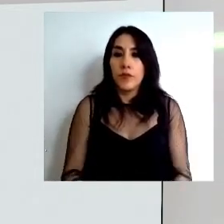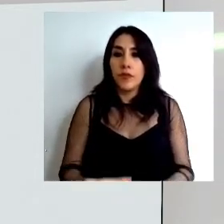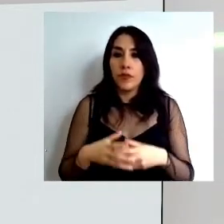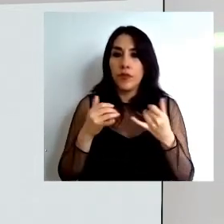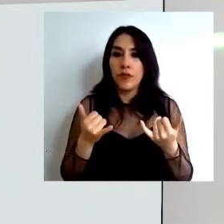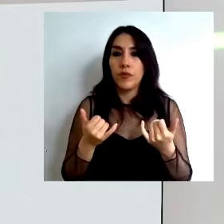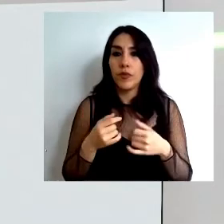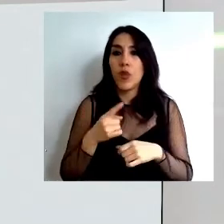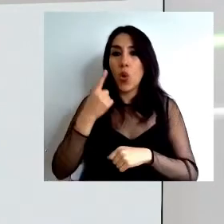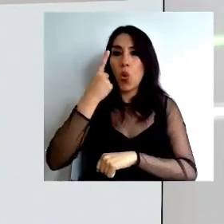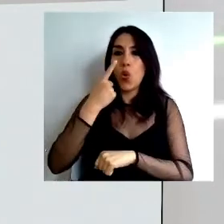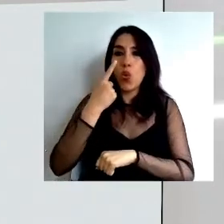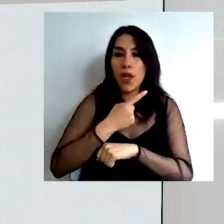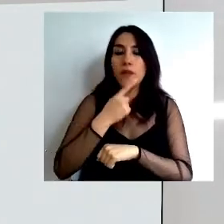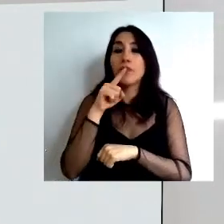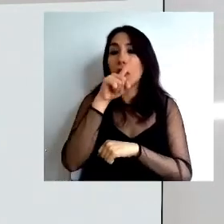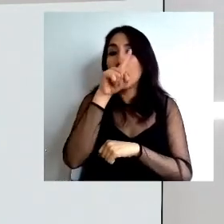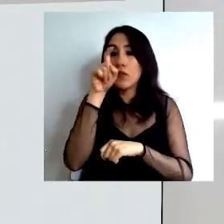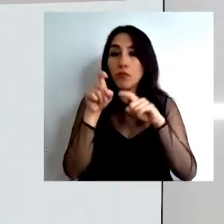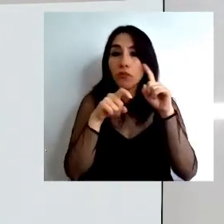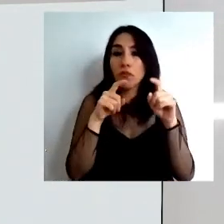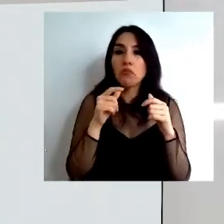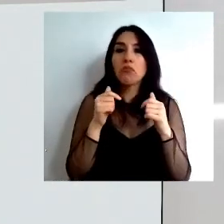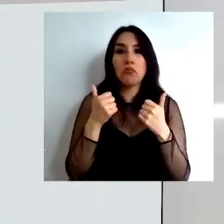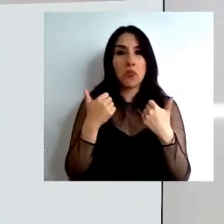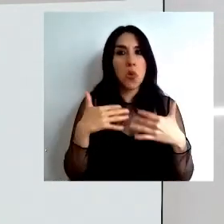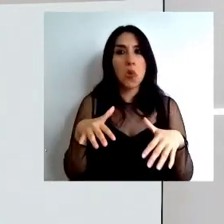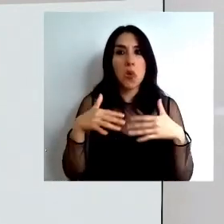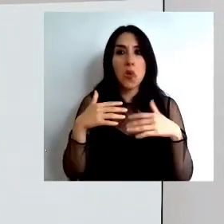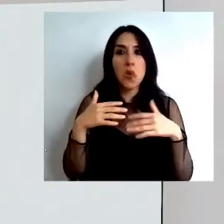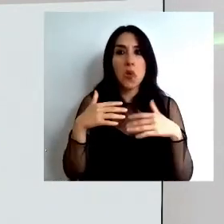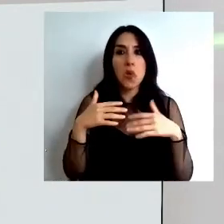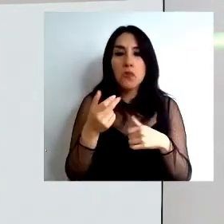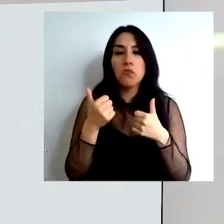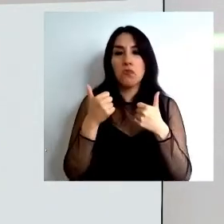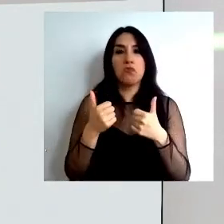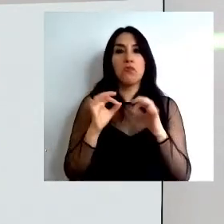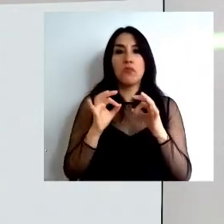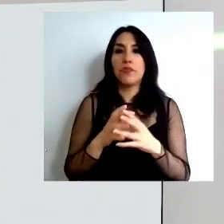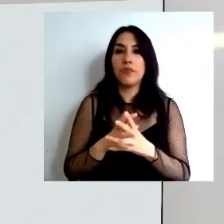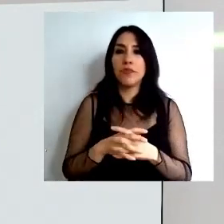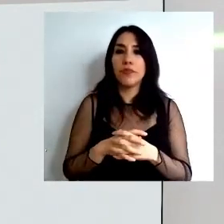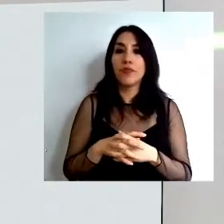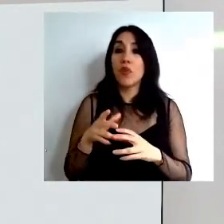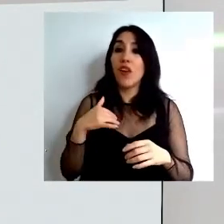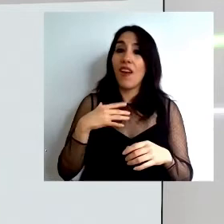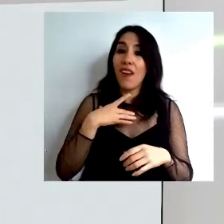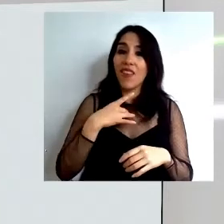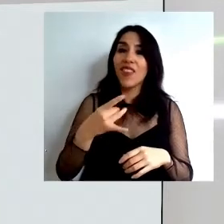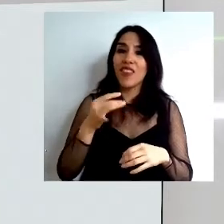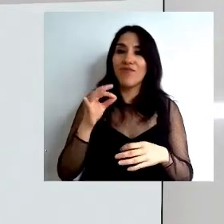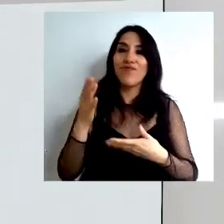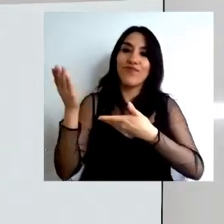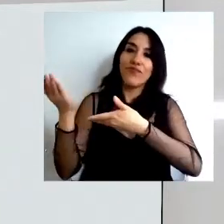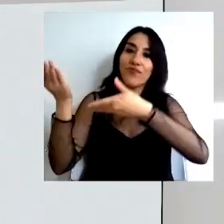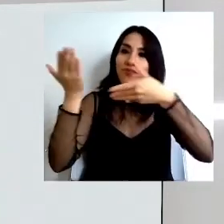turn to you, Walburga. Again, thank you so much for being with us. As I mentioned earlier, you